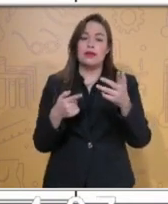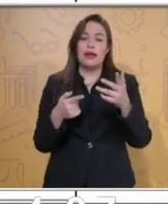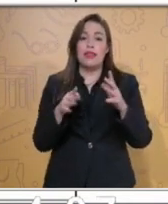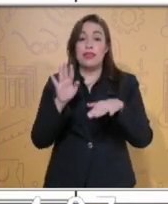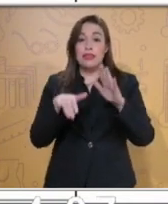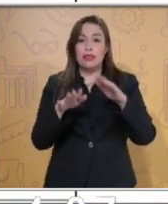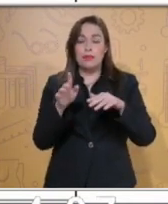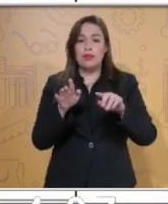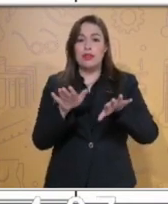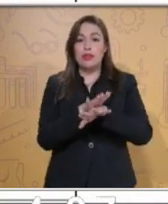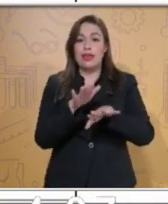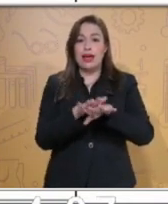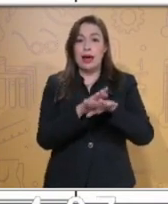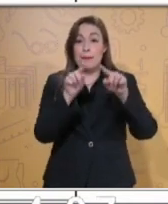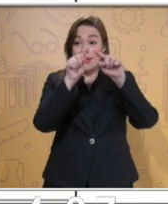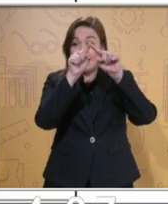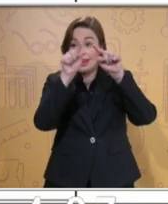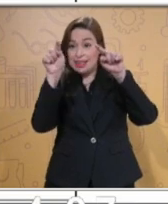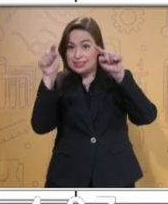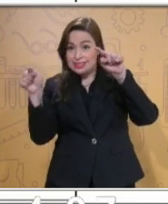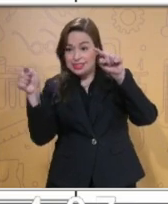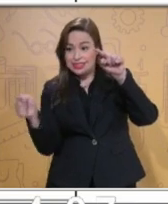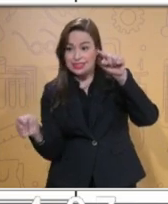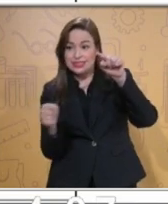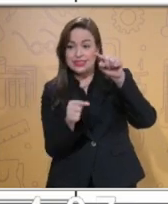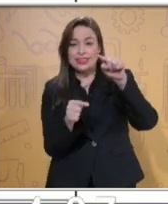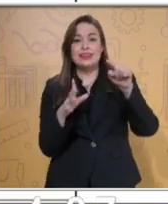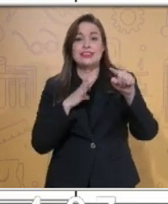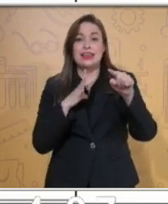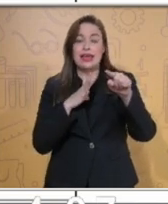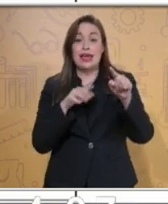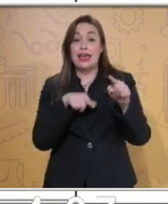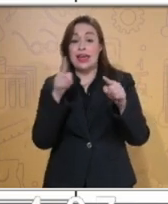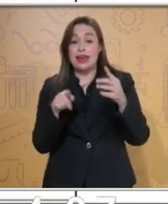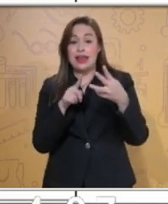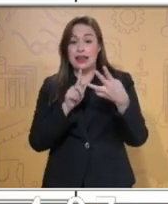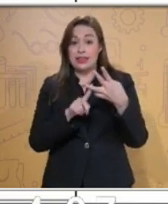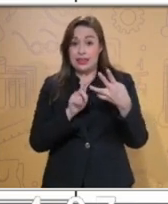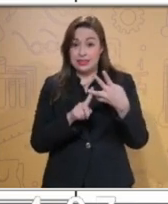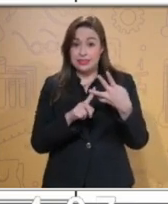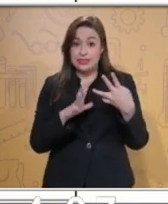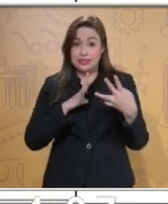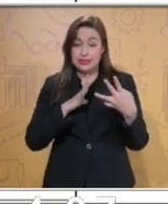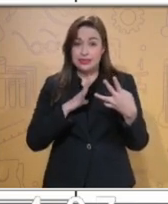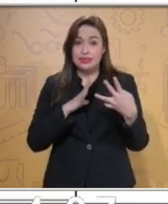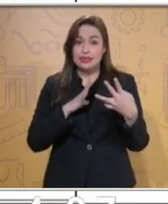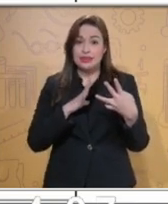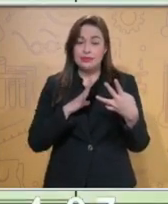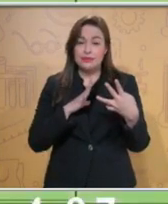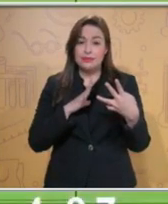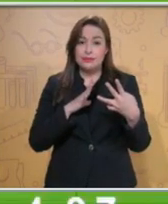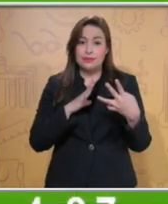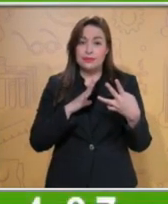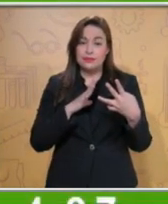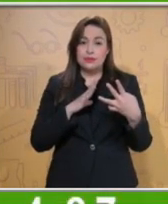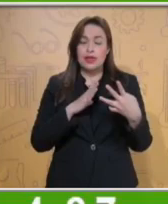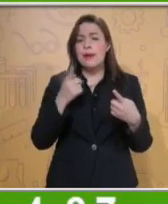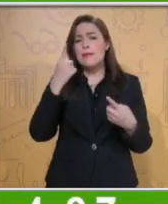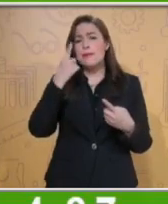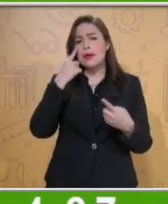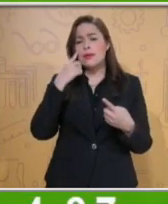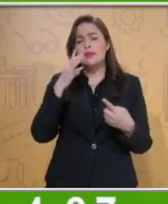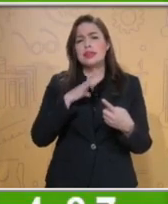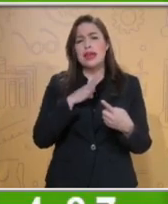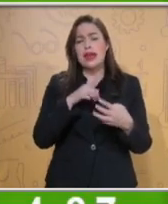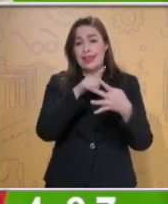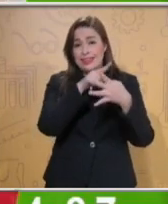border. And for the third level or the third tier, we are going to find 3